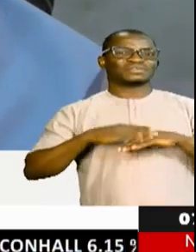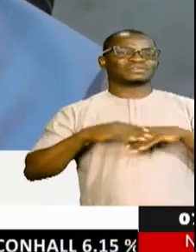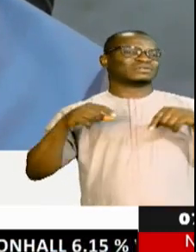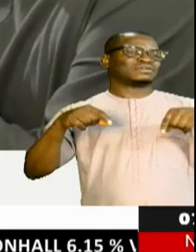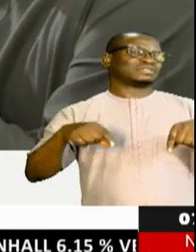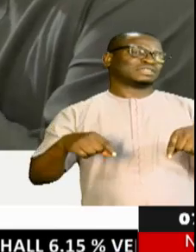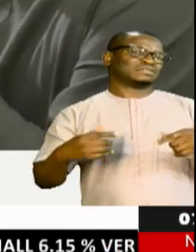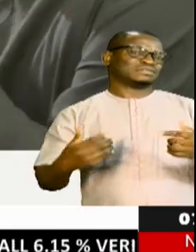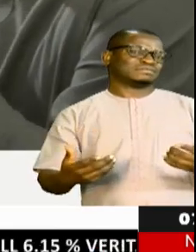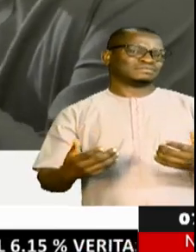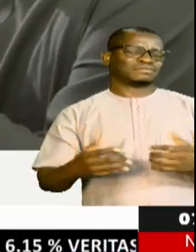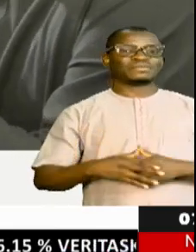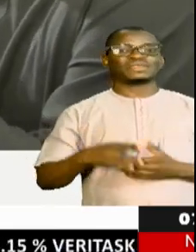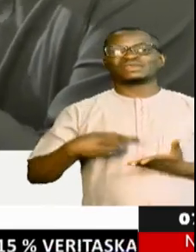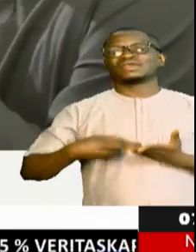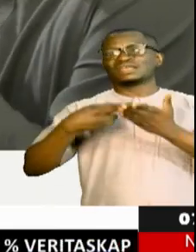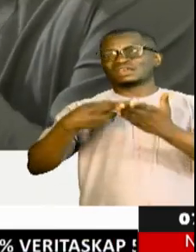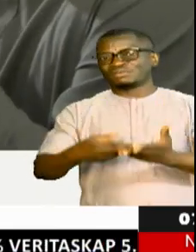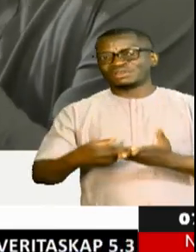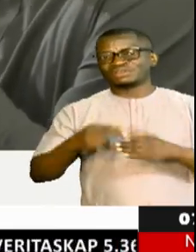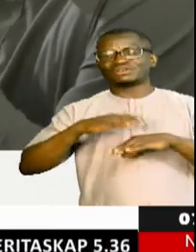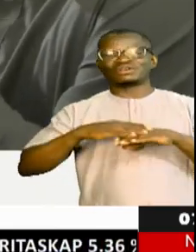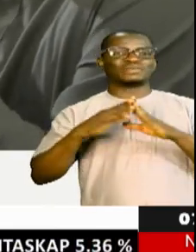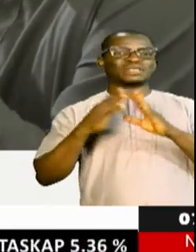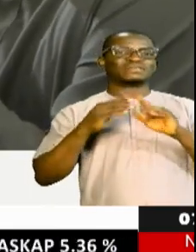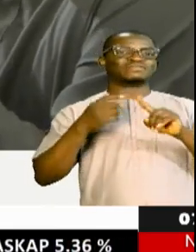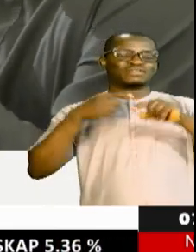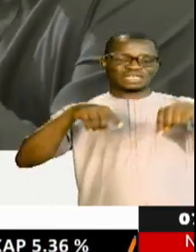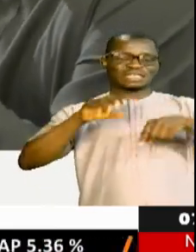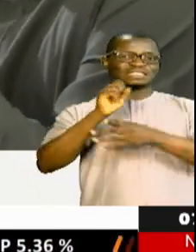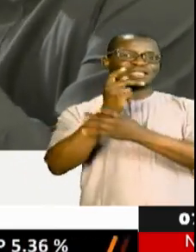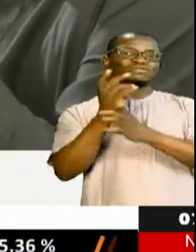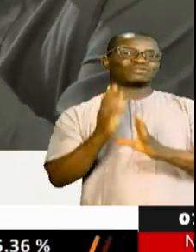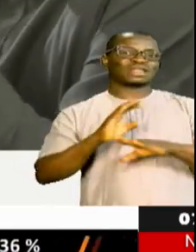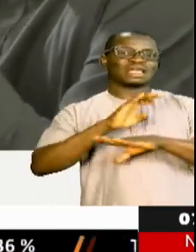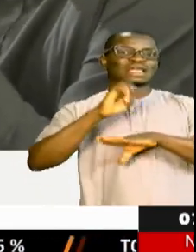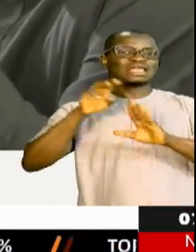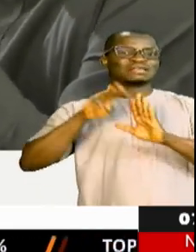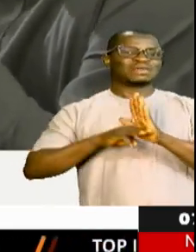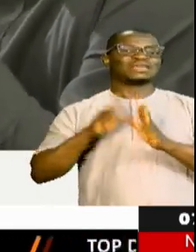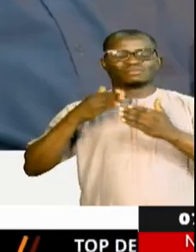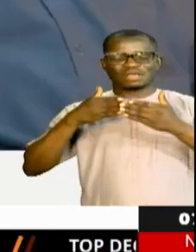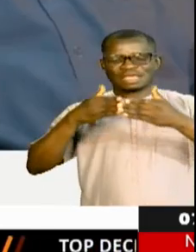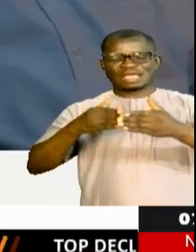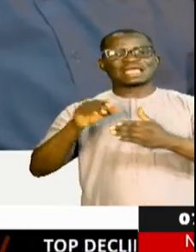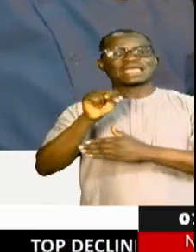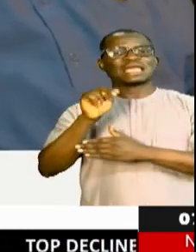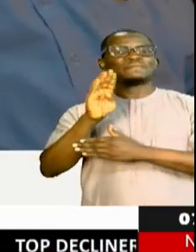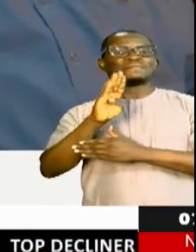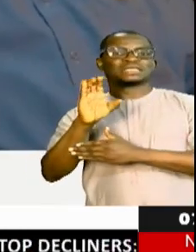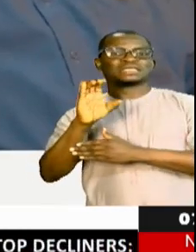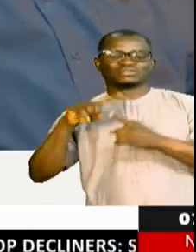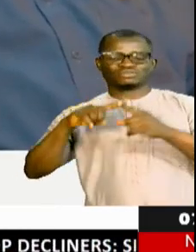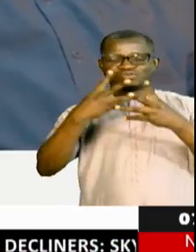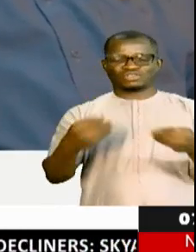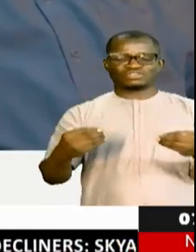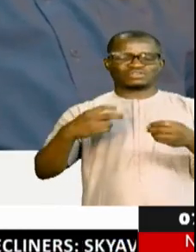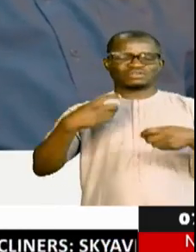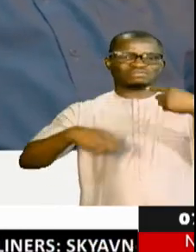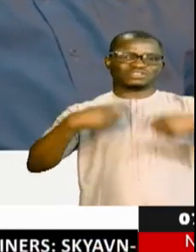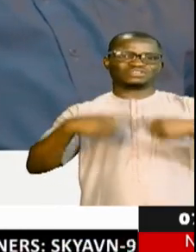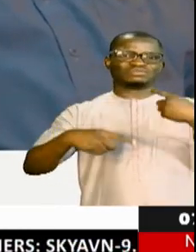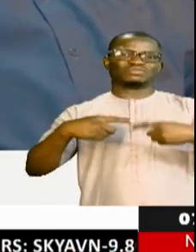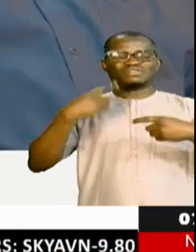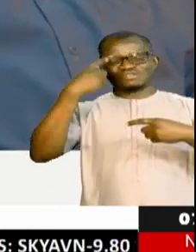process. Recommendations emanating from these stakeholders' engagement are expected to guide the NBC in resolving the dispute to foster